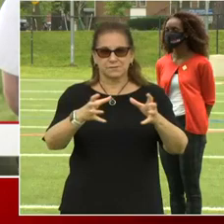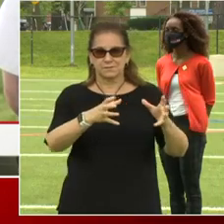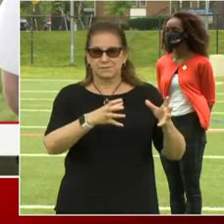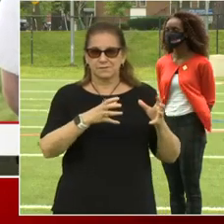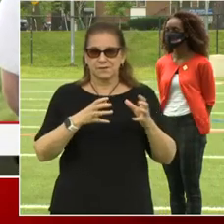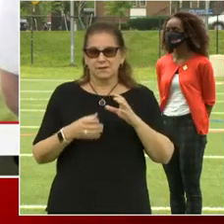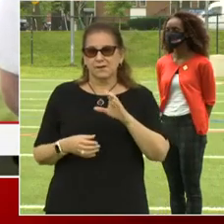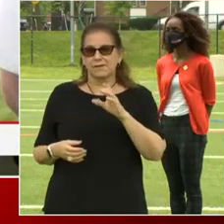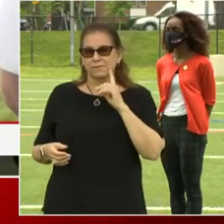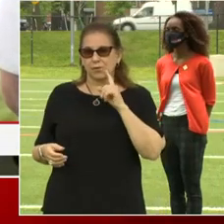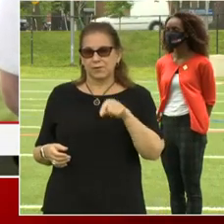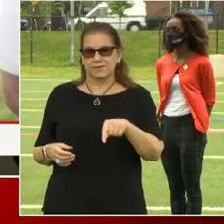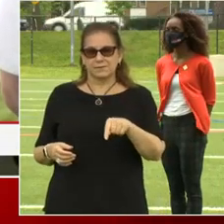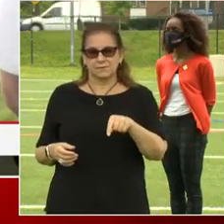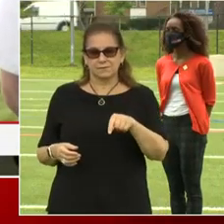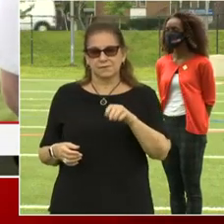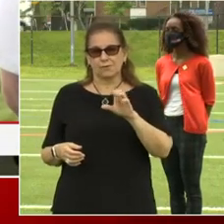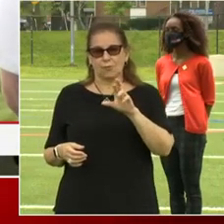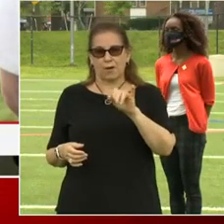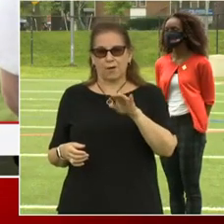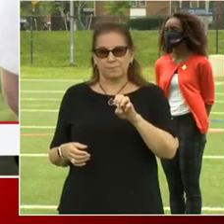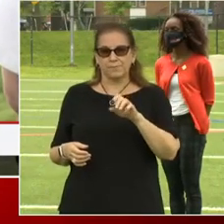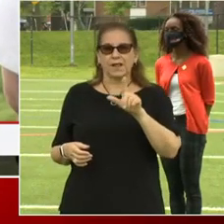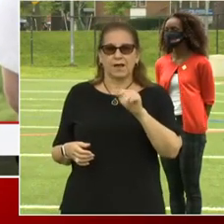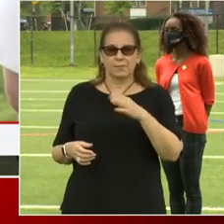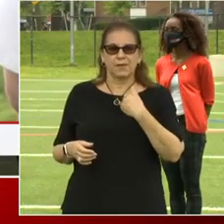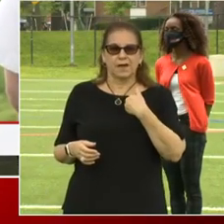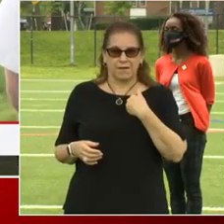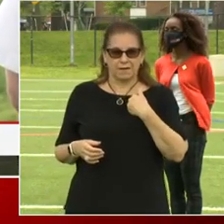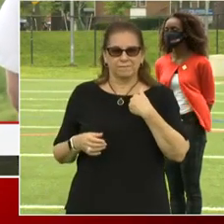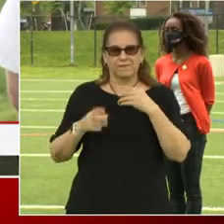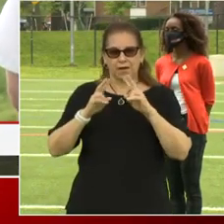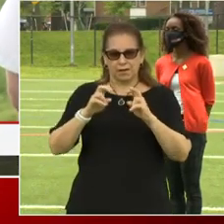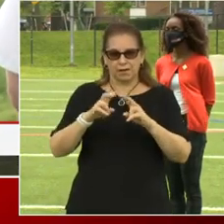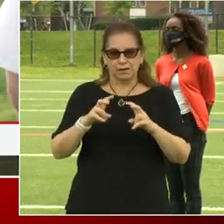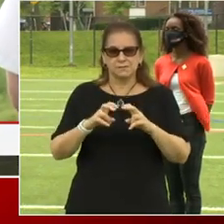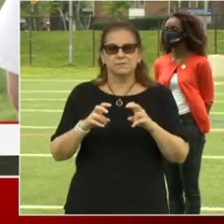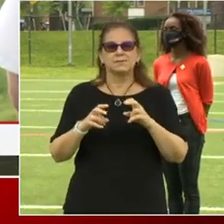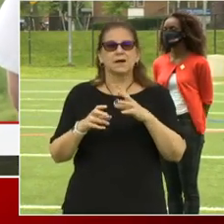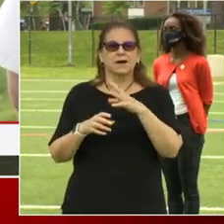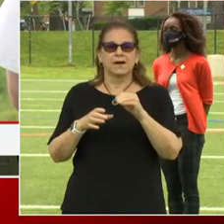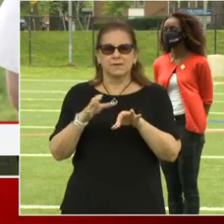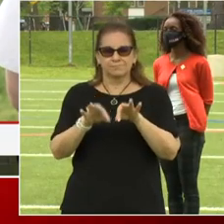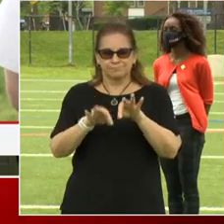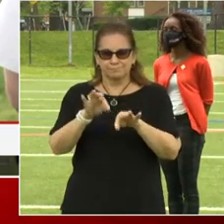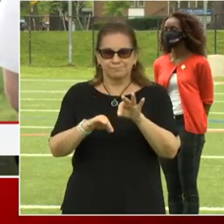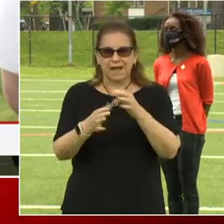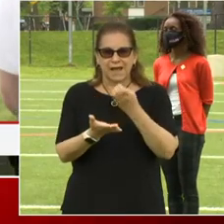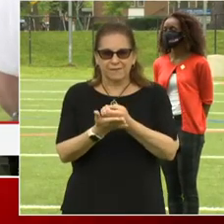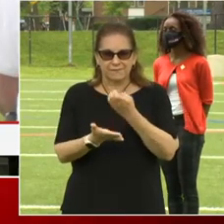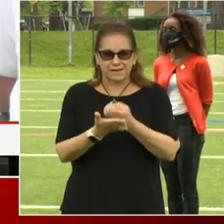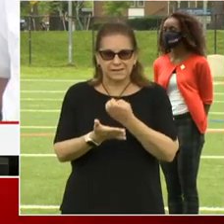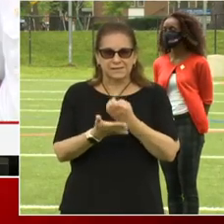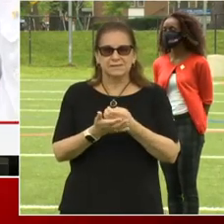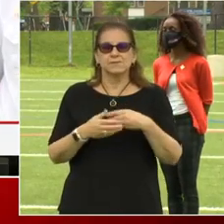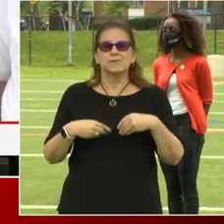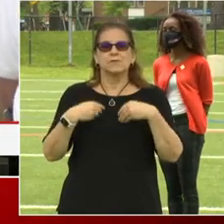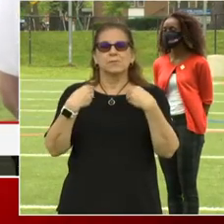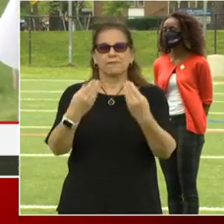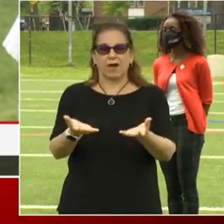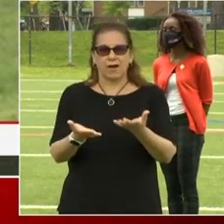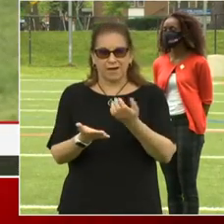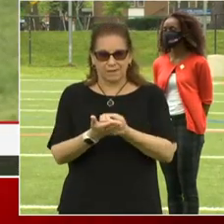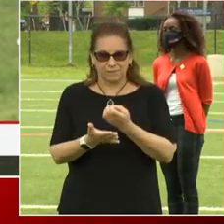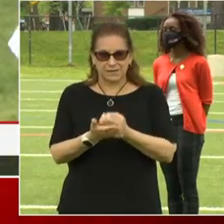lab analyzes evidence using science, forensic science, to determine whether, in fact, the evidence can be